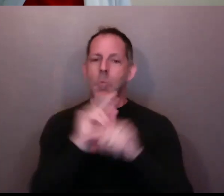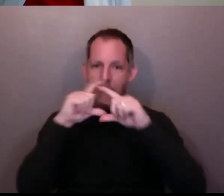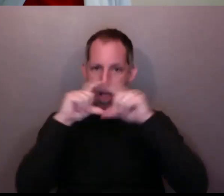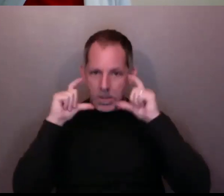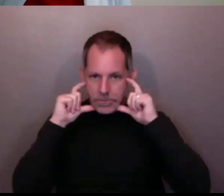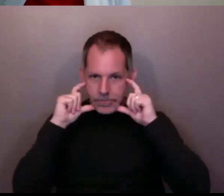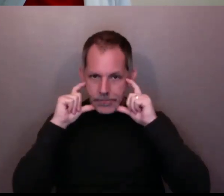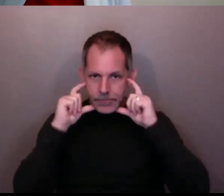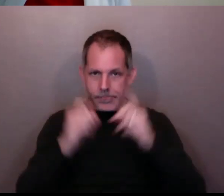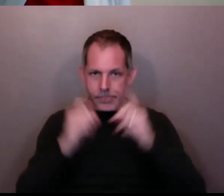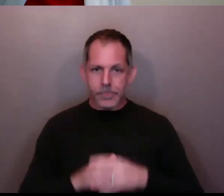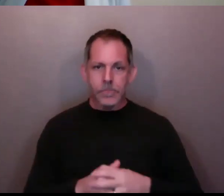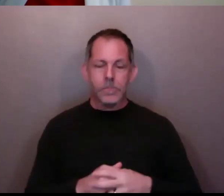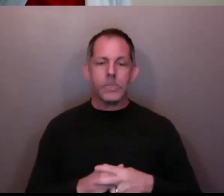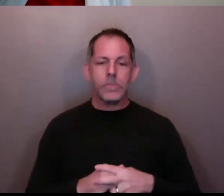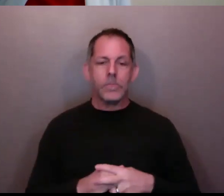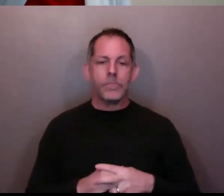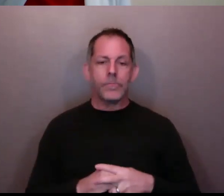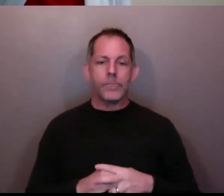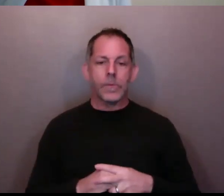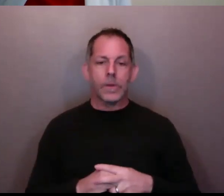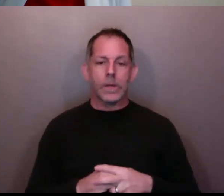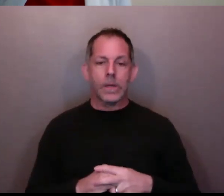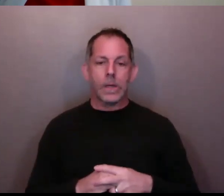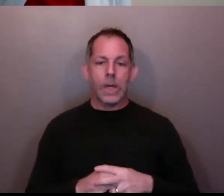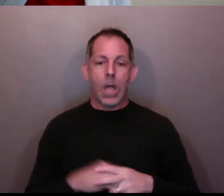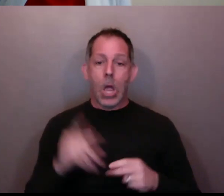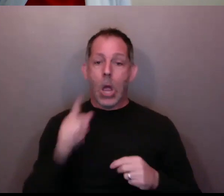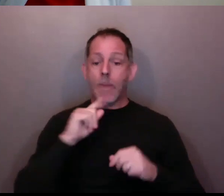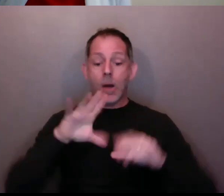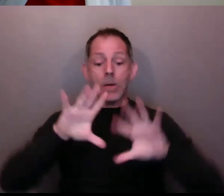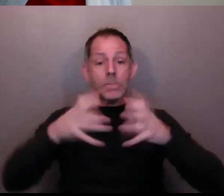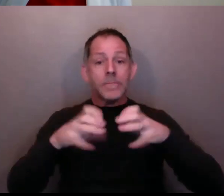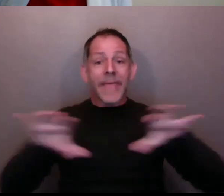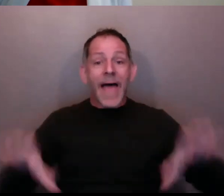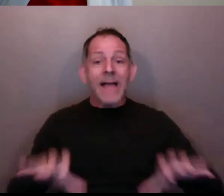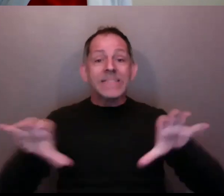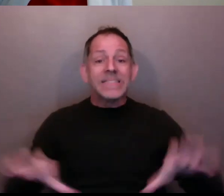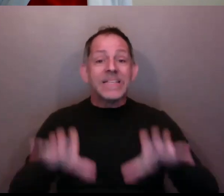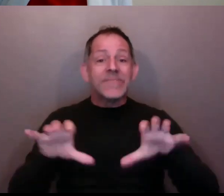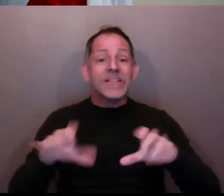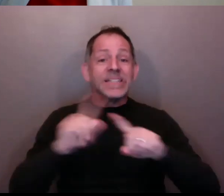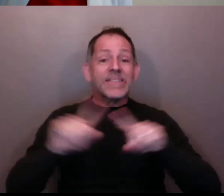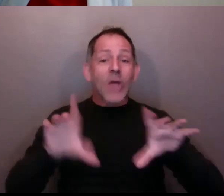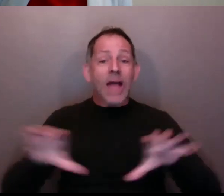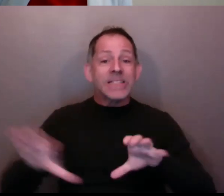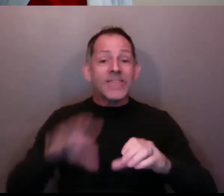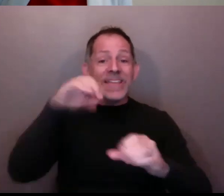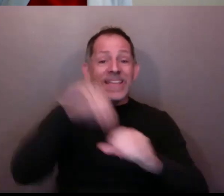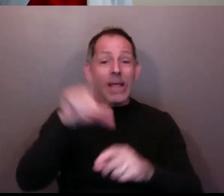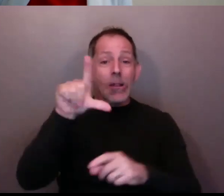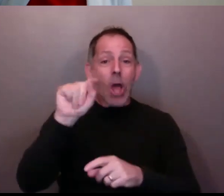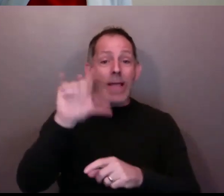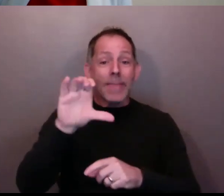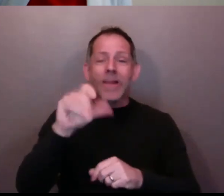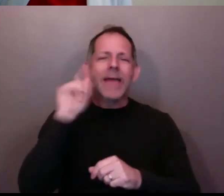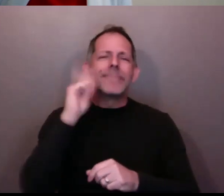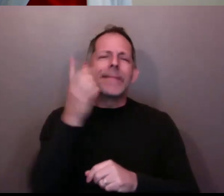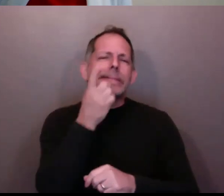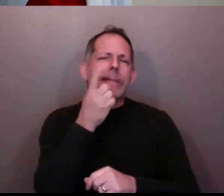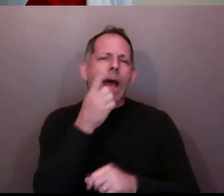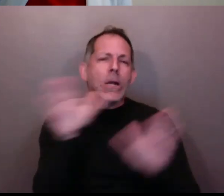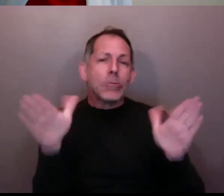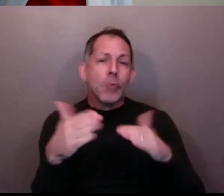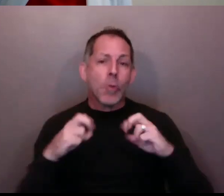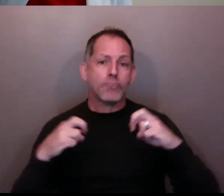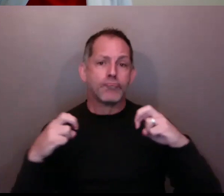But congregate activities within long-term care facilities like group dining, group activities are still discouraged in phase one.